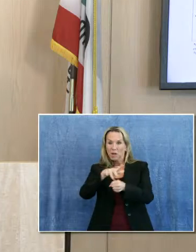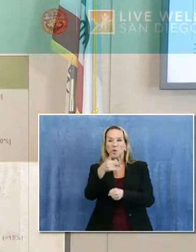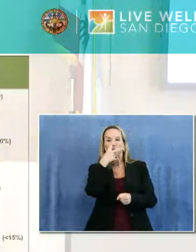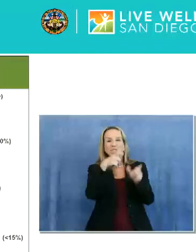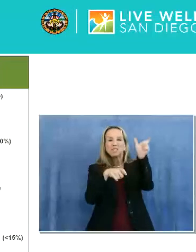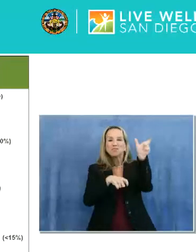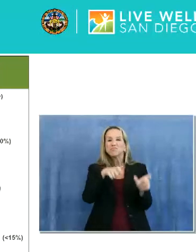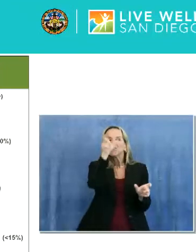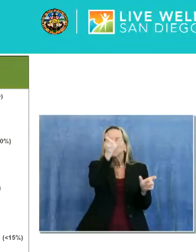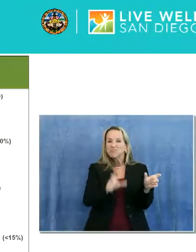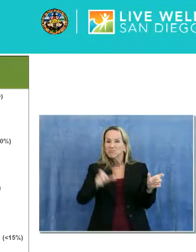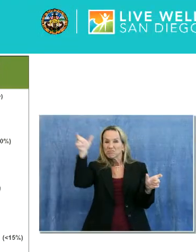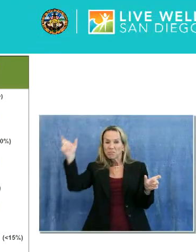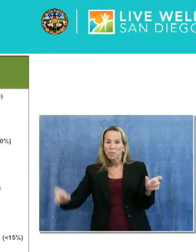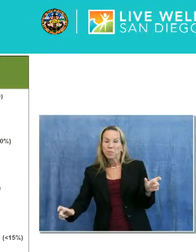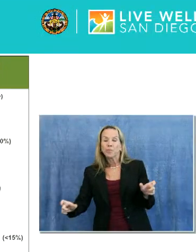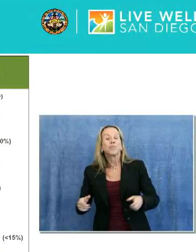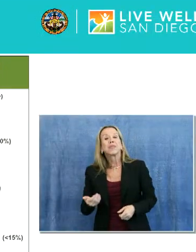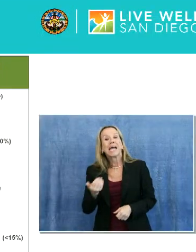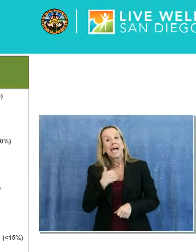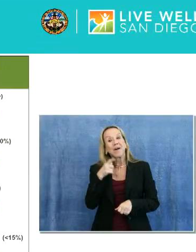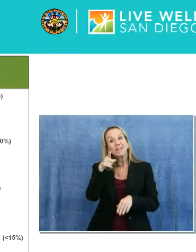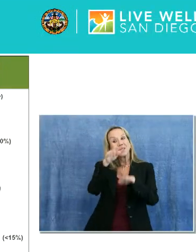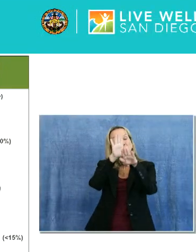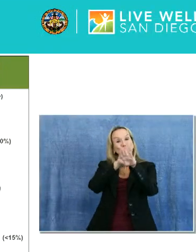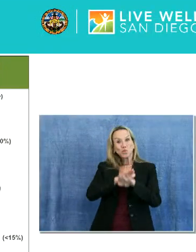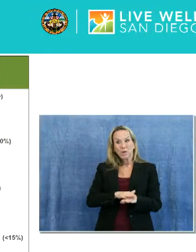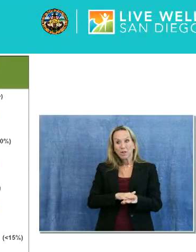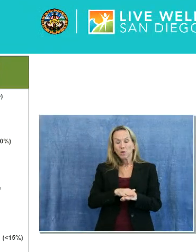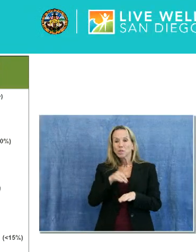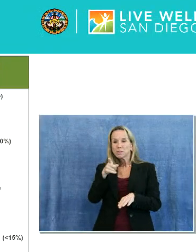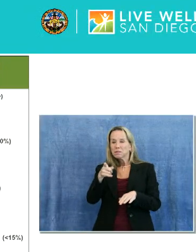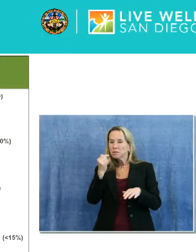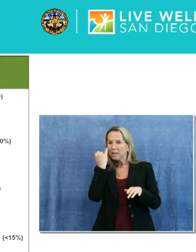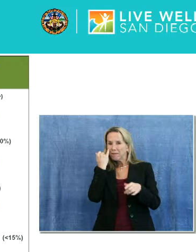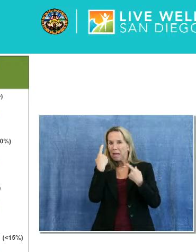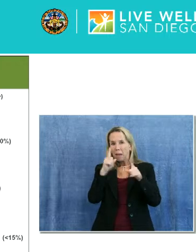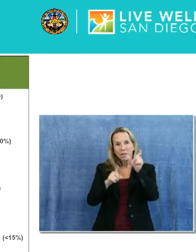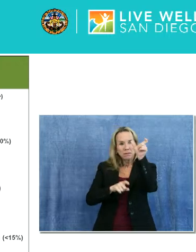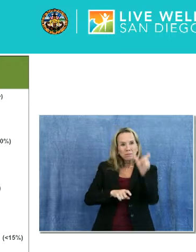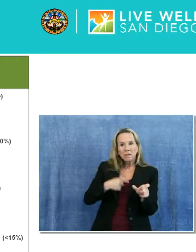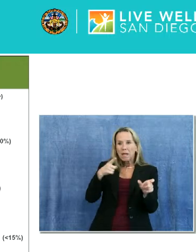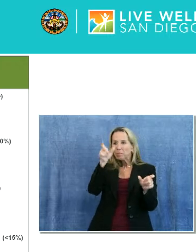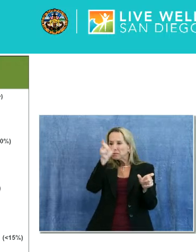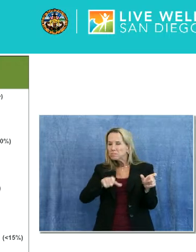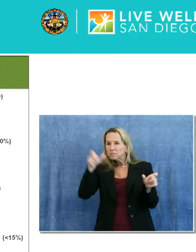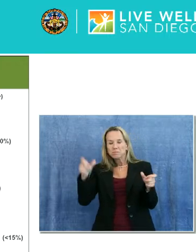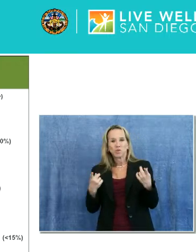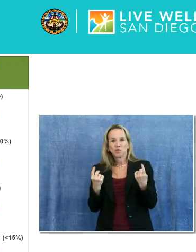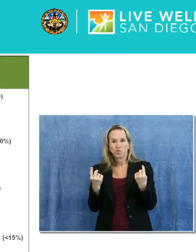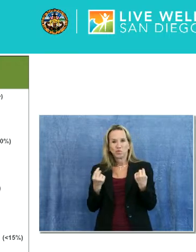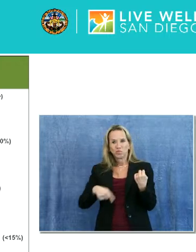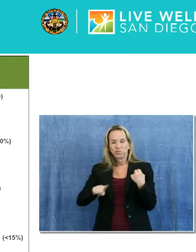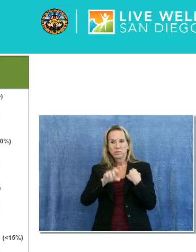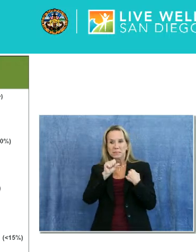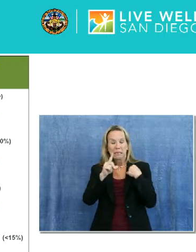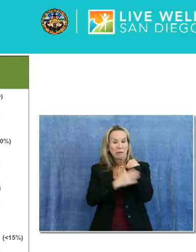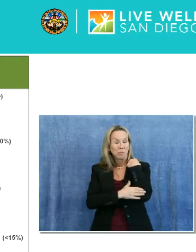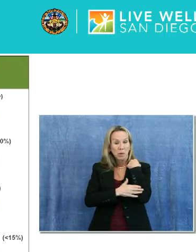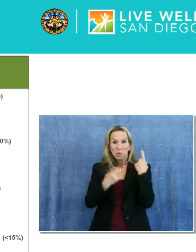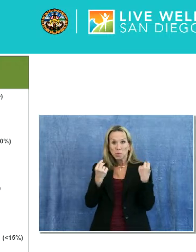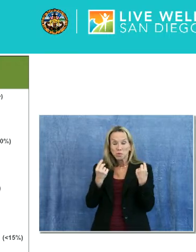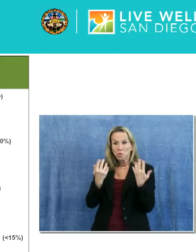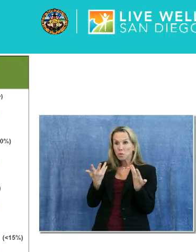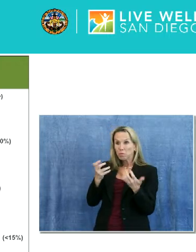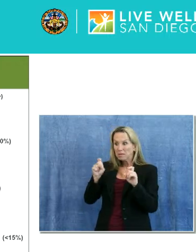table. These triggers help to determine what actions would be taken in modifying health officers'